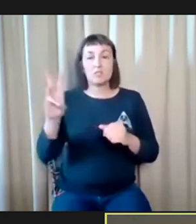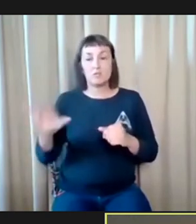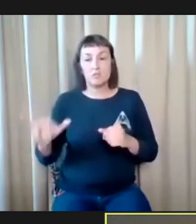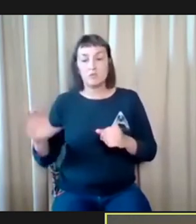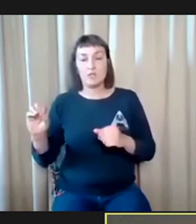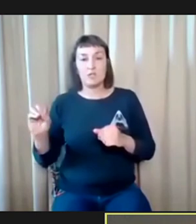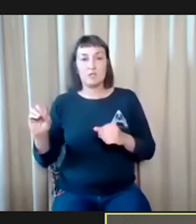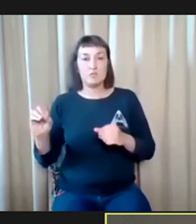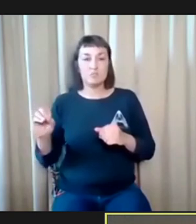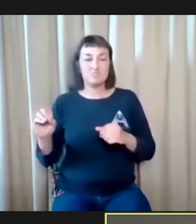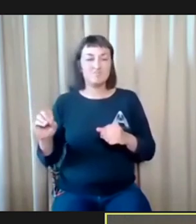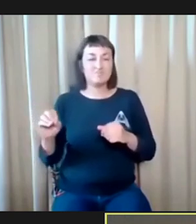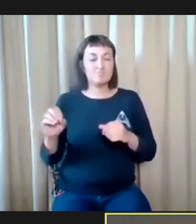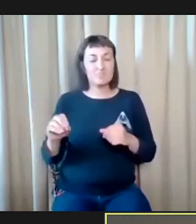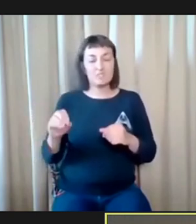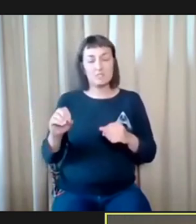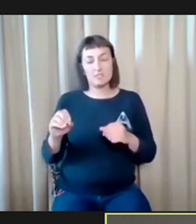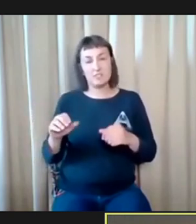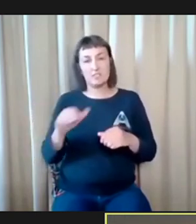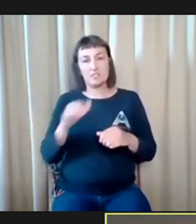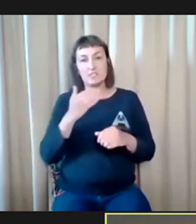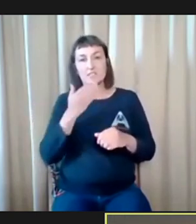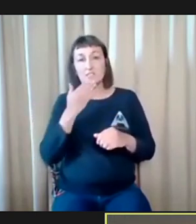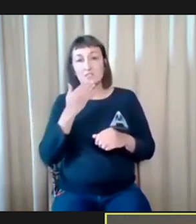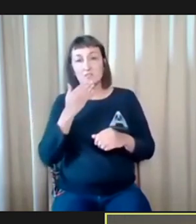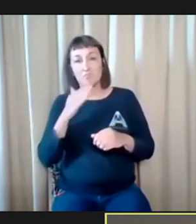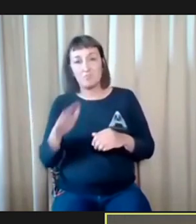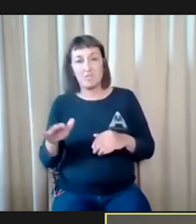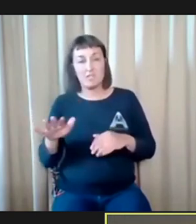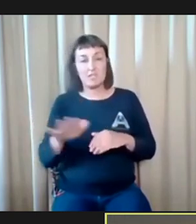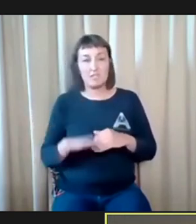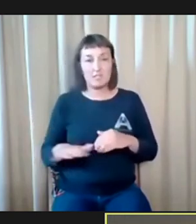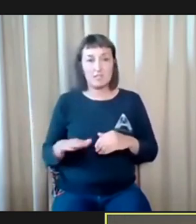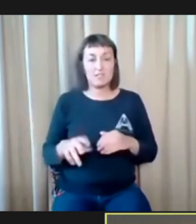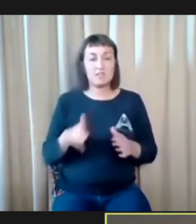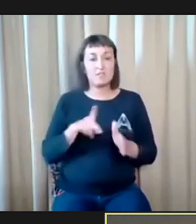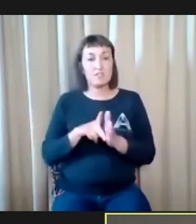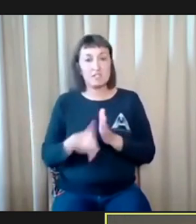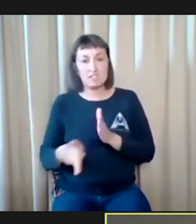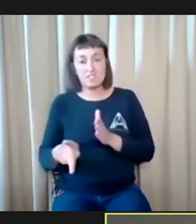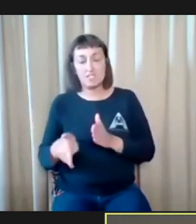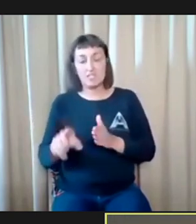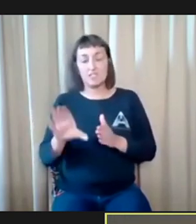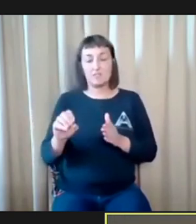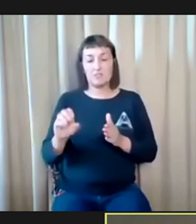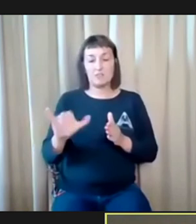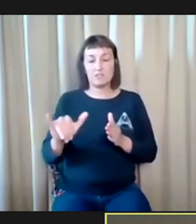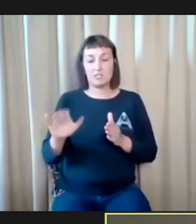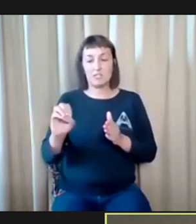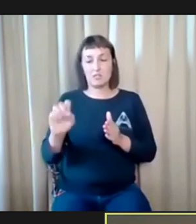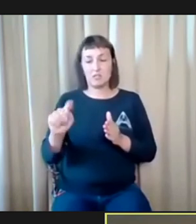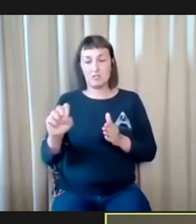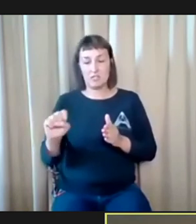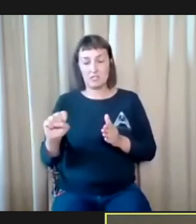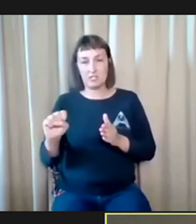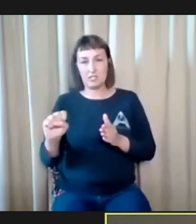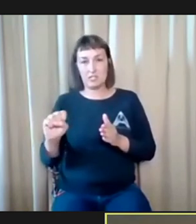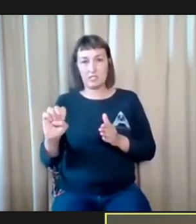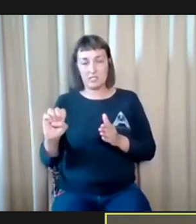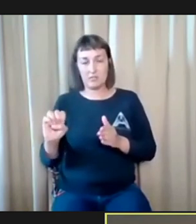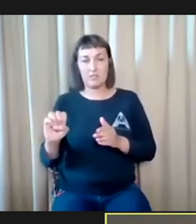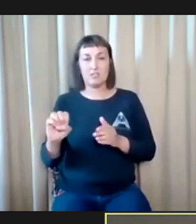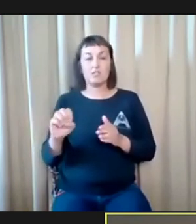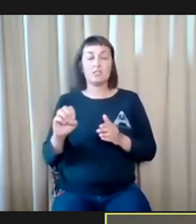zero of that horrible practice of coyote whacking, they call it. But I thought it was very encouraging that he